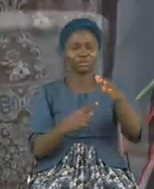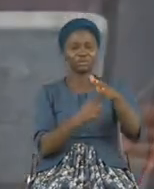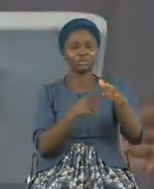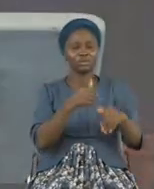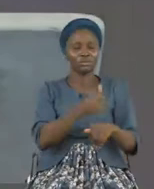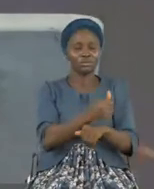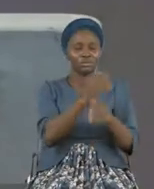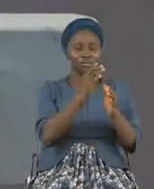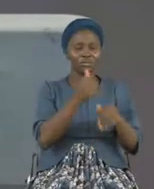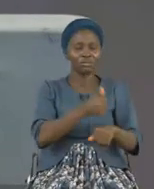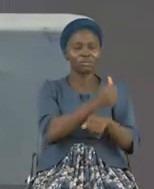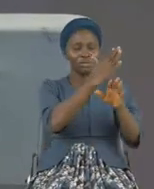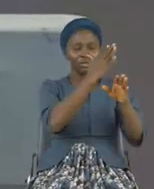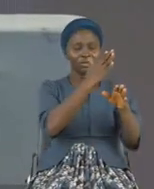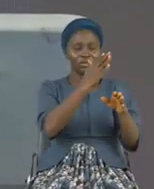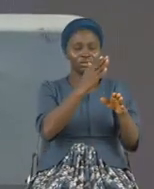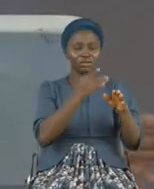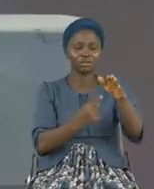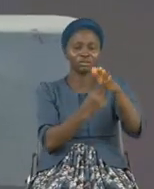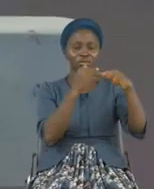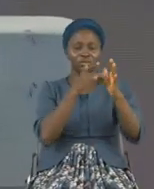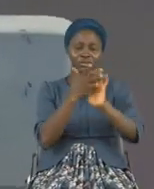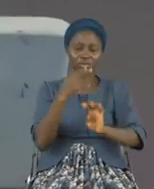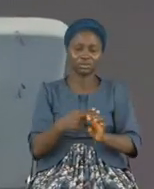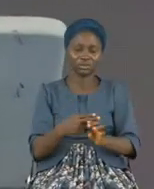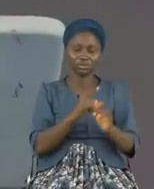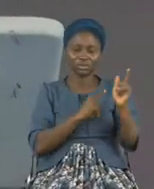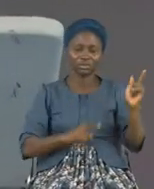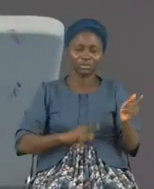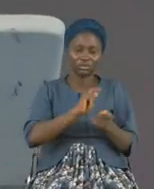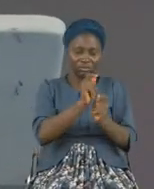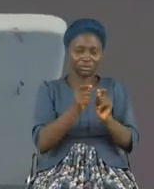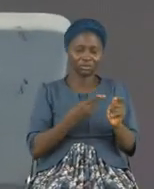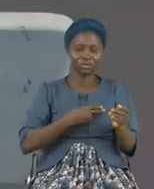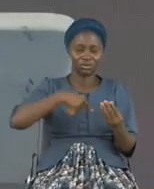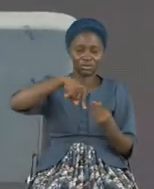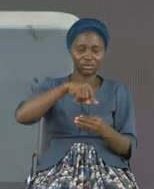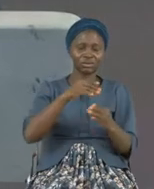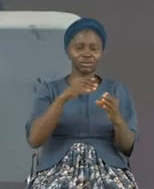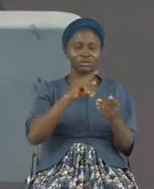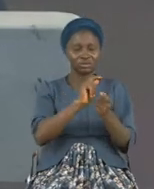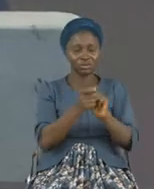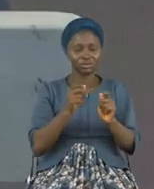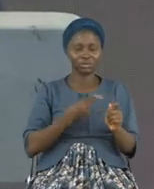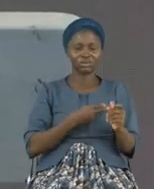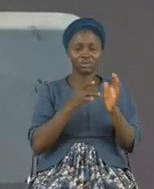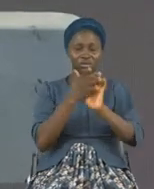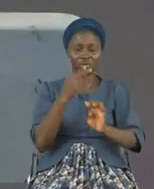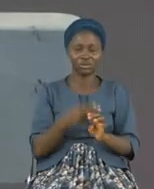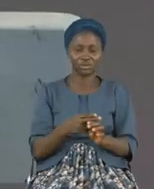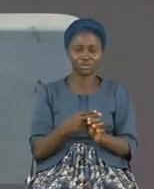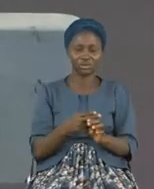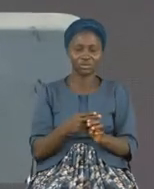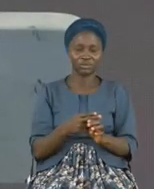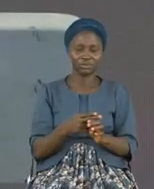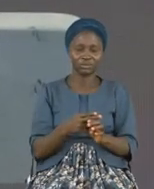Lord, turn us around. Transform us. The things that choose to put a mouth to the mud,